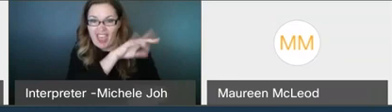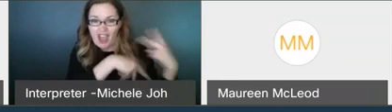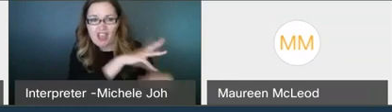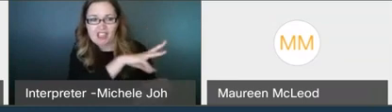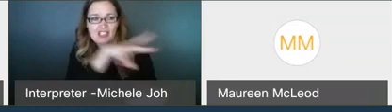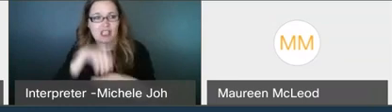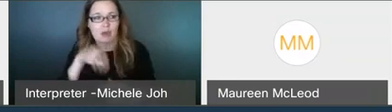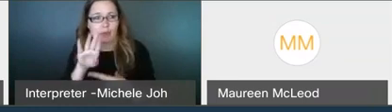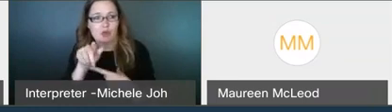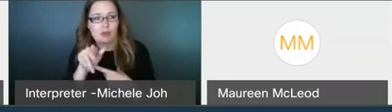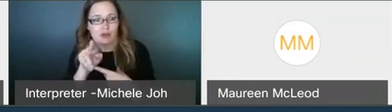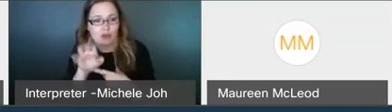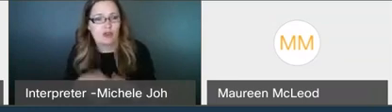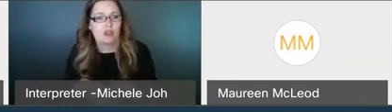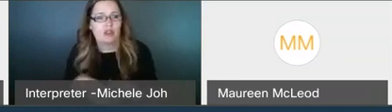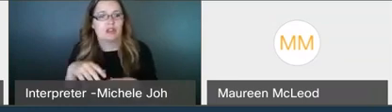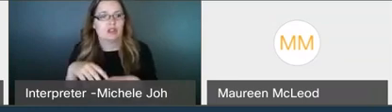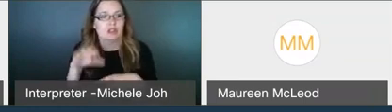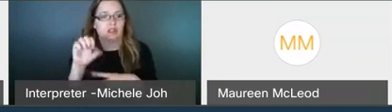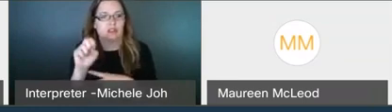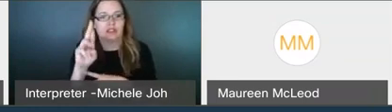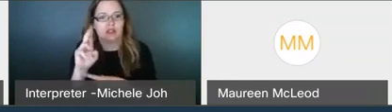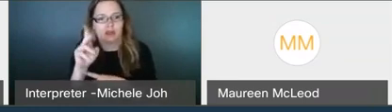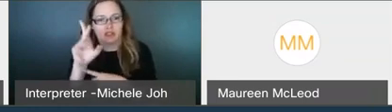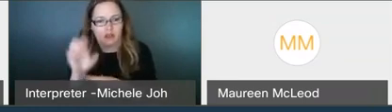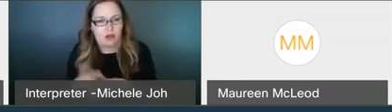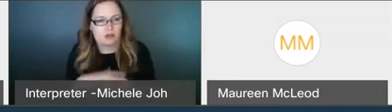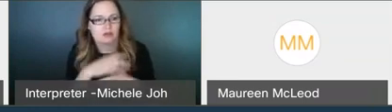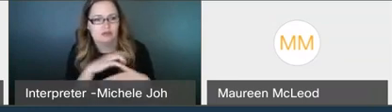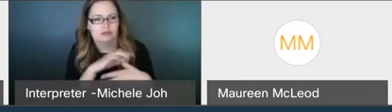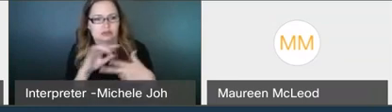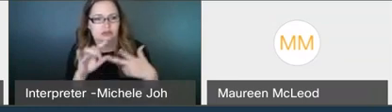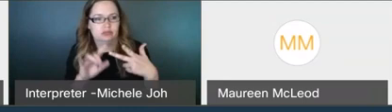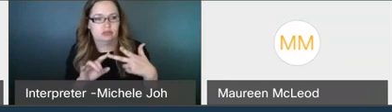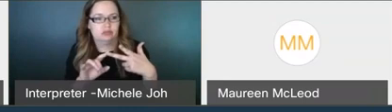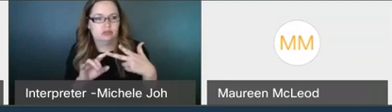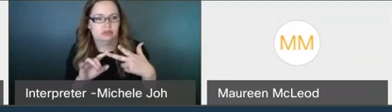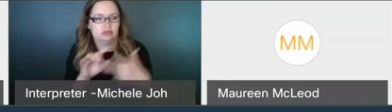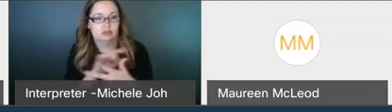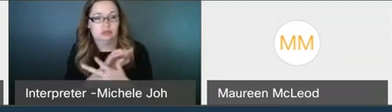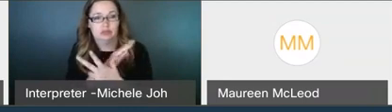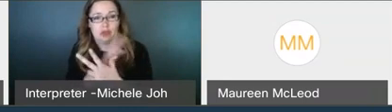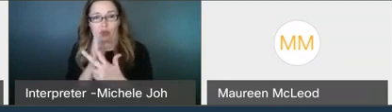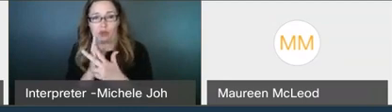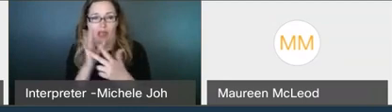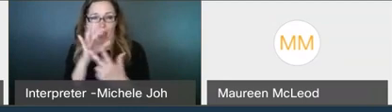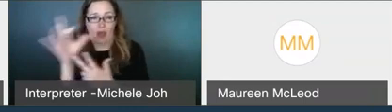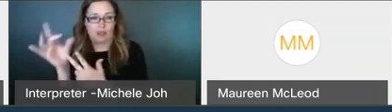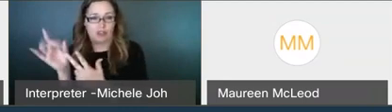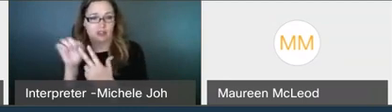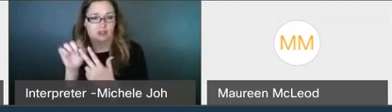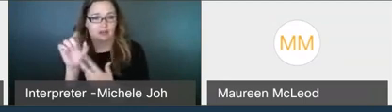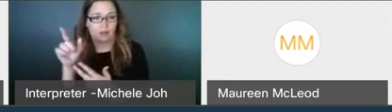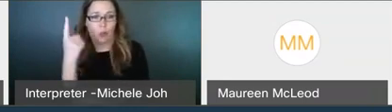not, Sublocade, which is an injection, and Buprenex, another medication. Naltrexone is available in